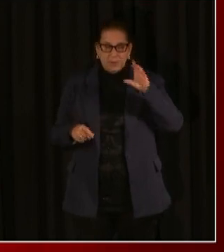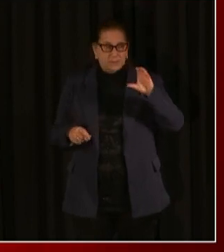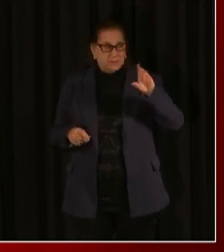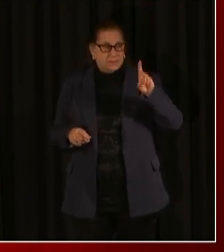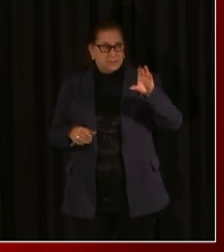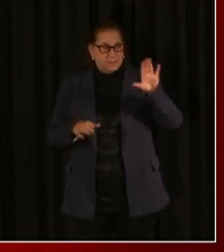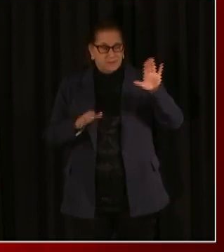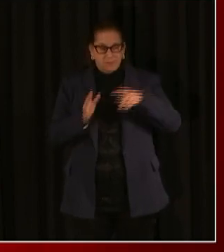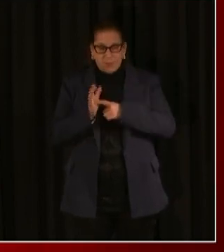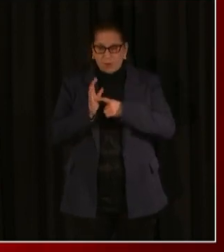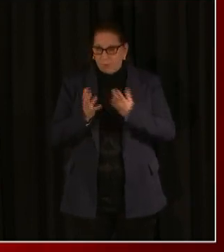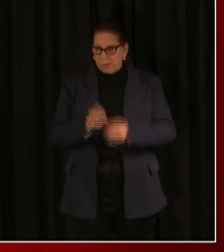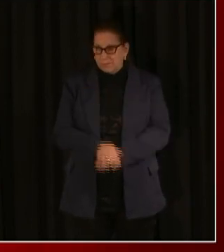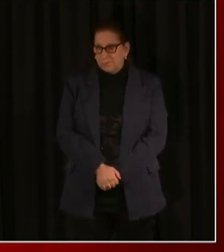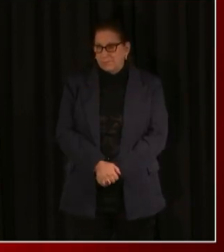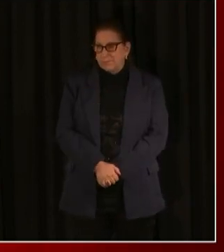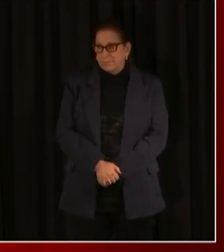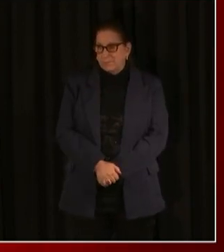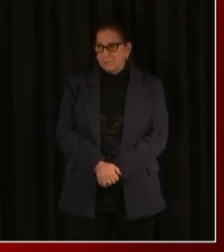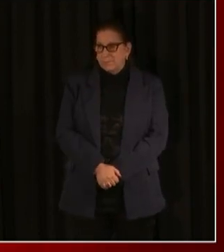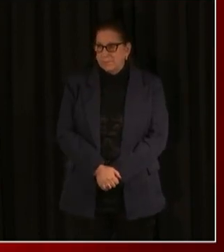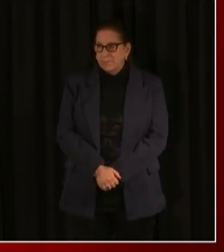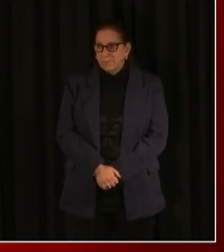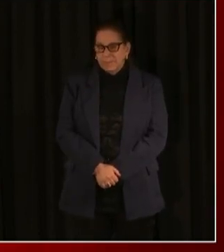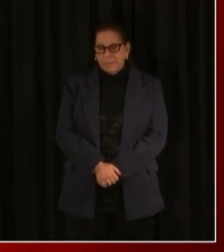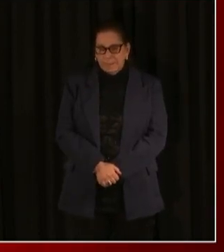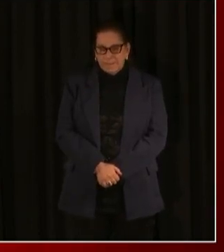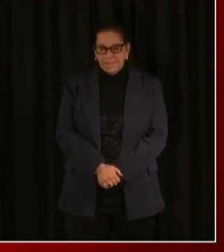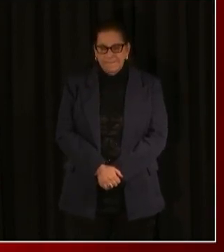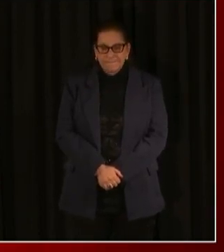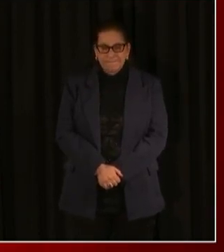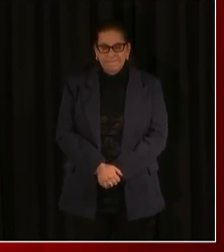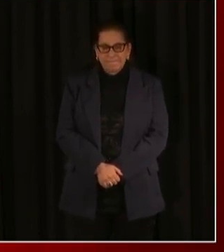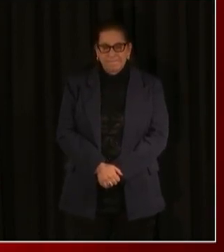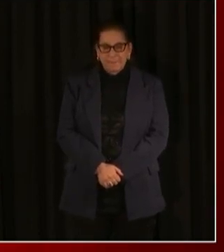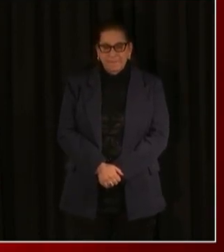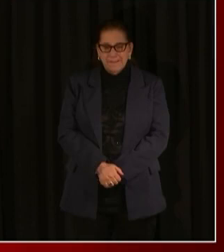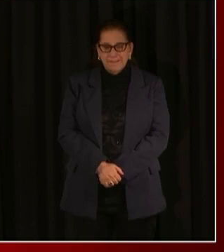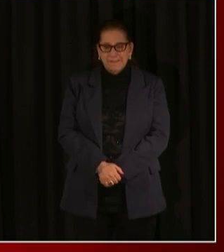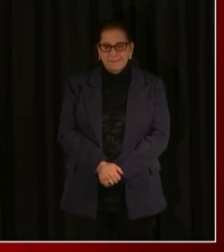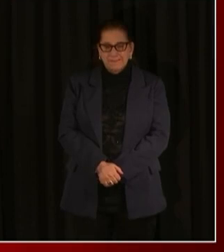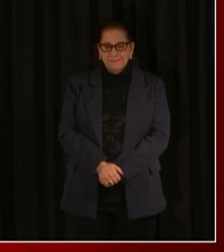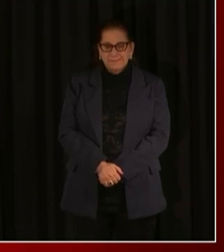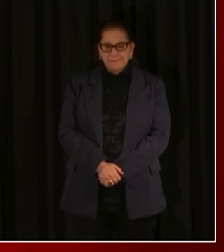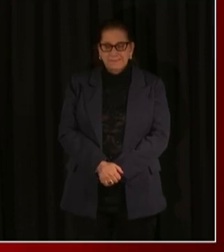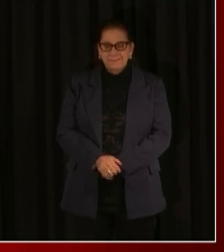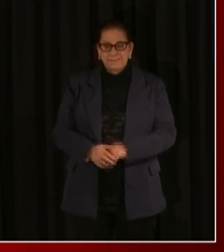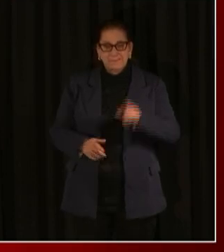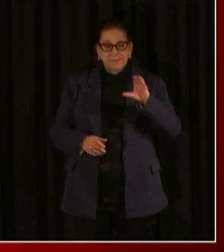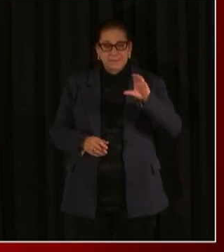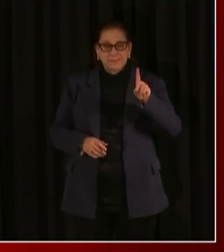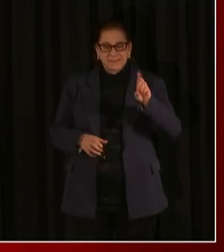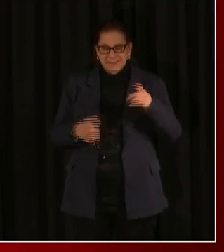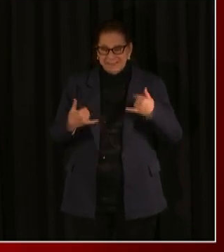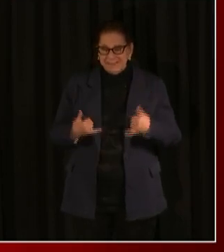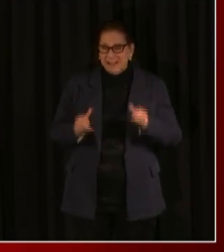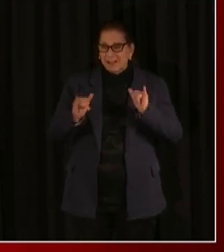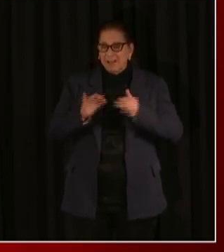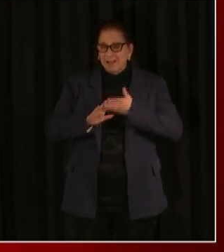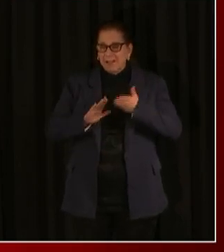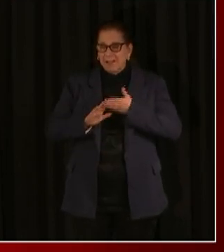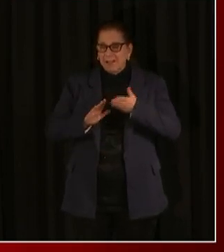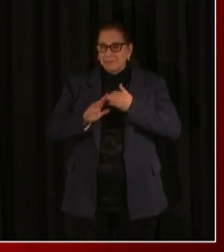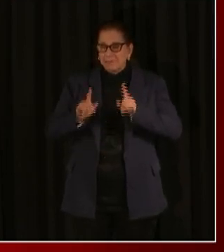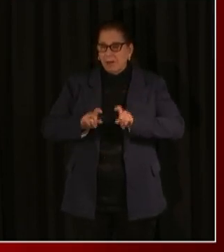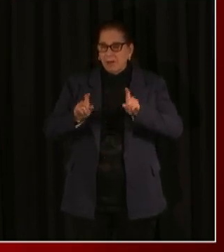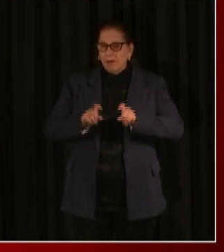vaccinated. And clinical trial participants are continuing to be monitored so that we can gain more information about the